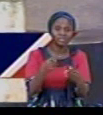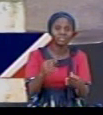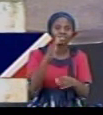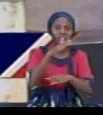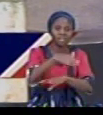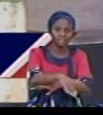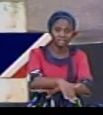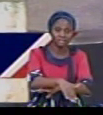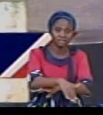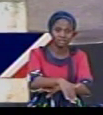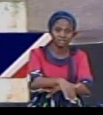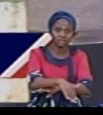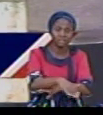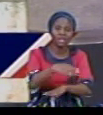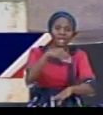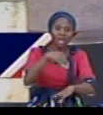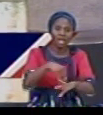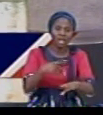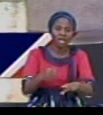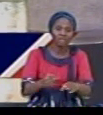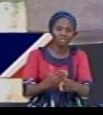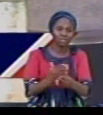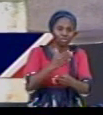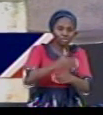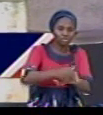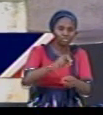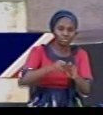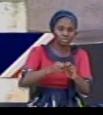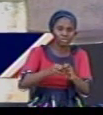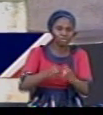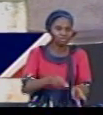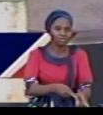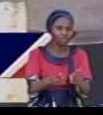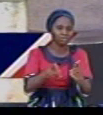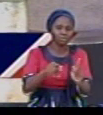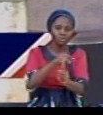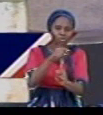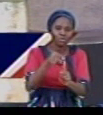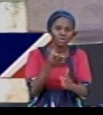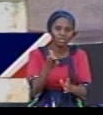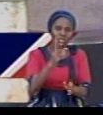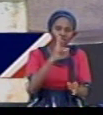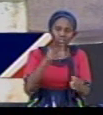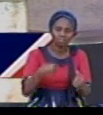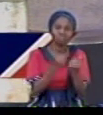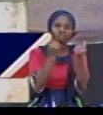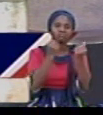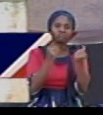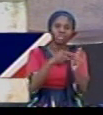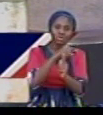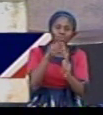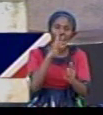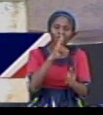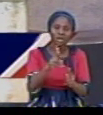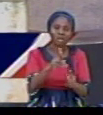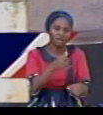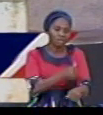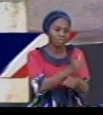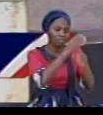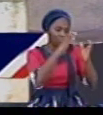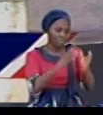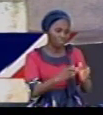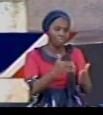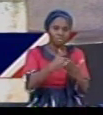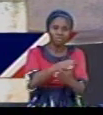night, at the crossroads, when there are challenges, when there are mountains before you,